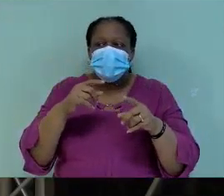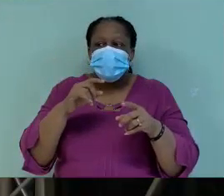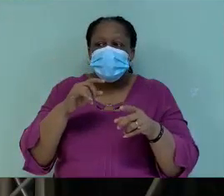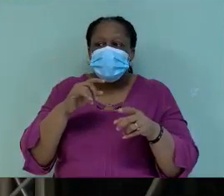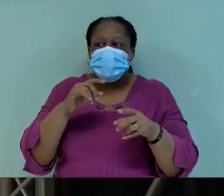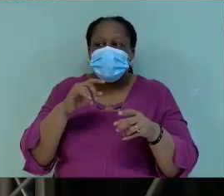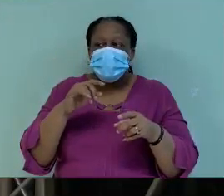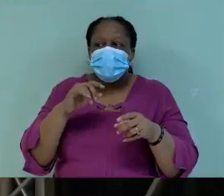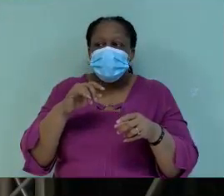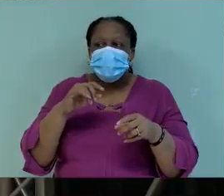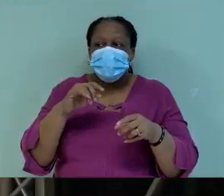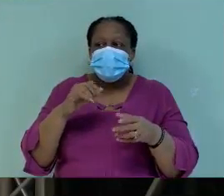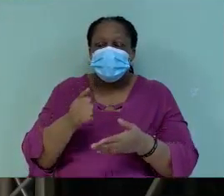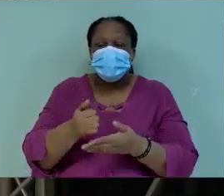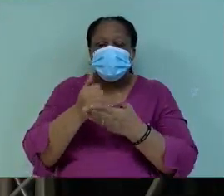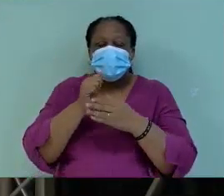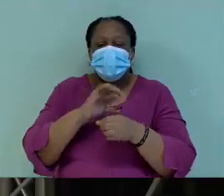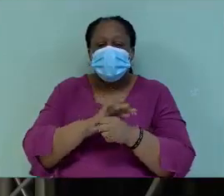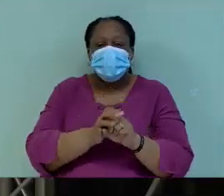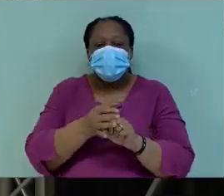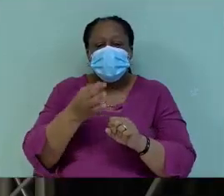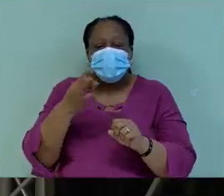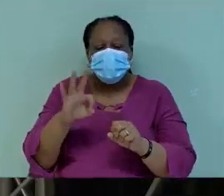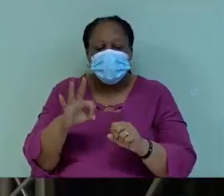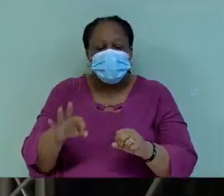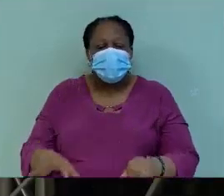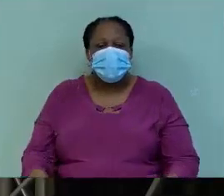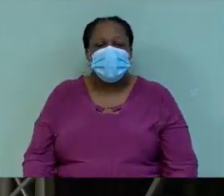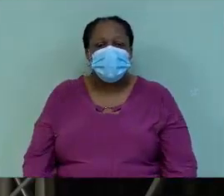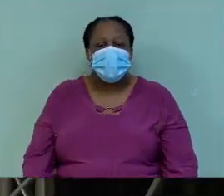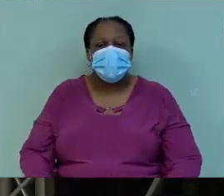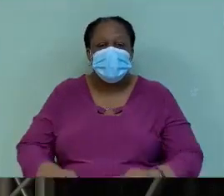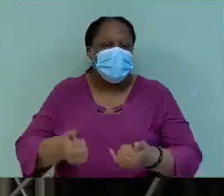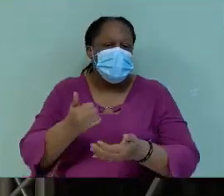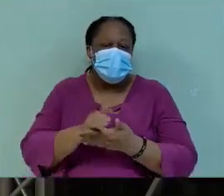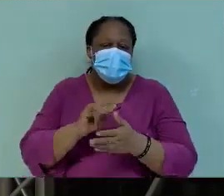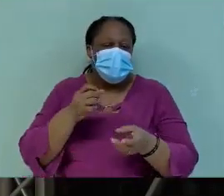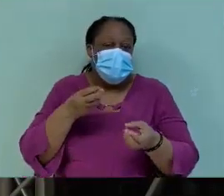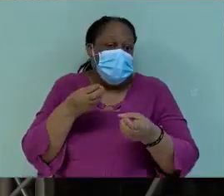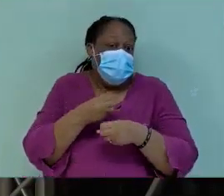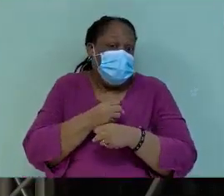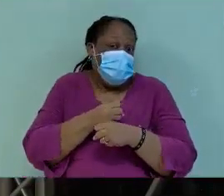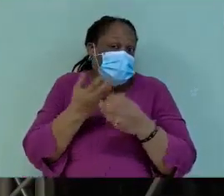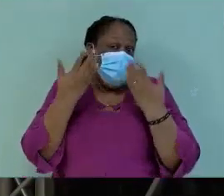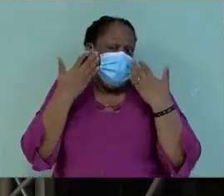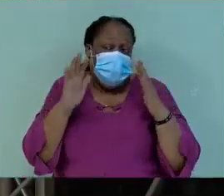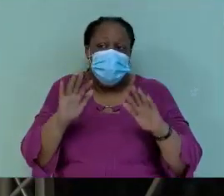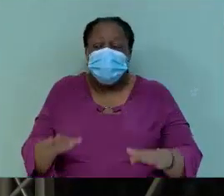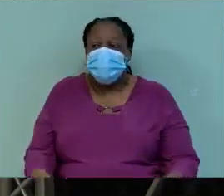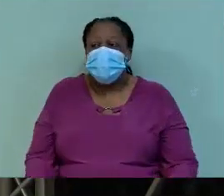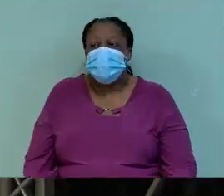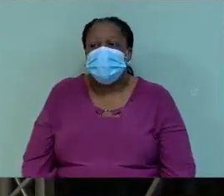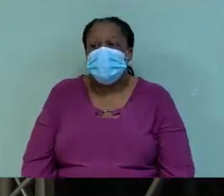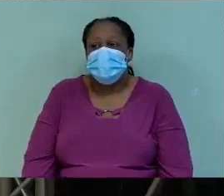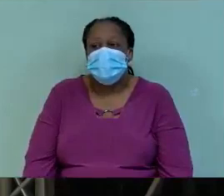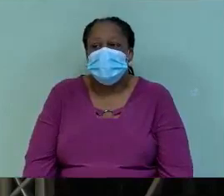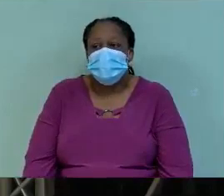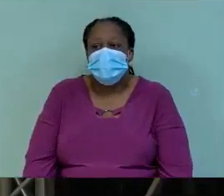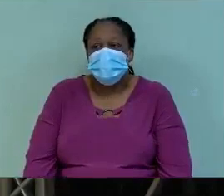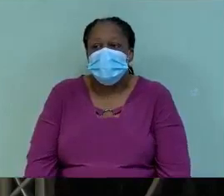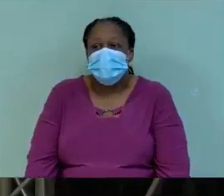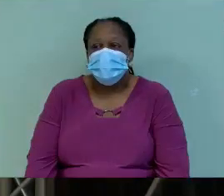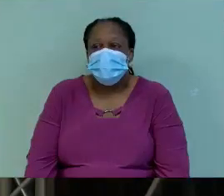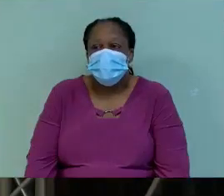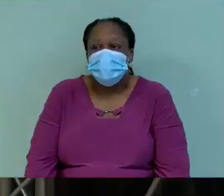And one is a statement. Mr. Williams, this is not a question, but I do hope you still read